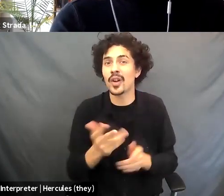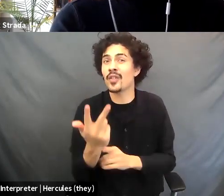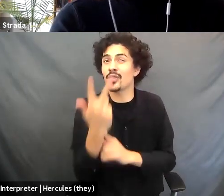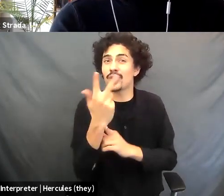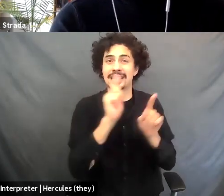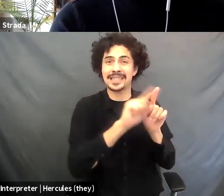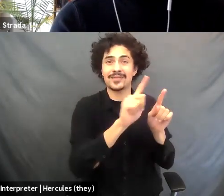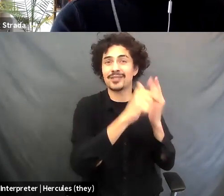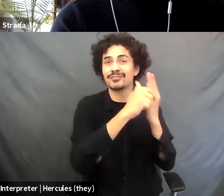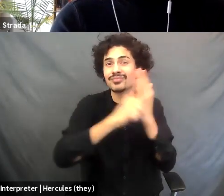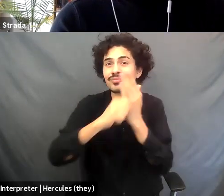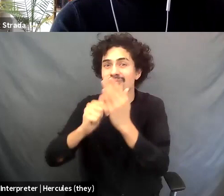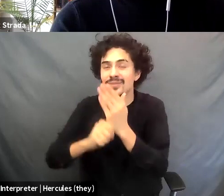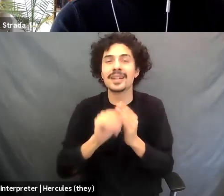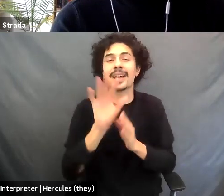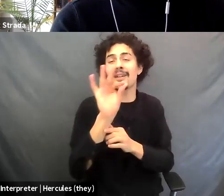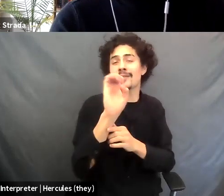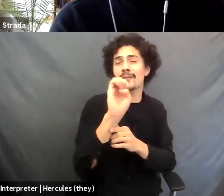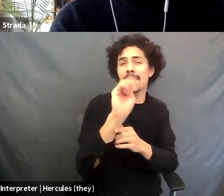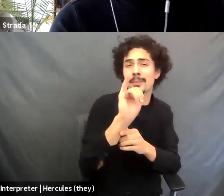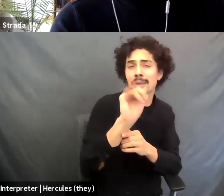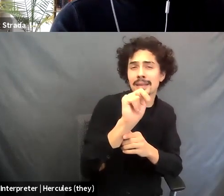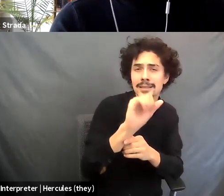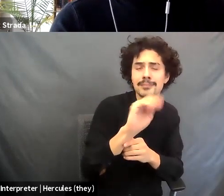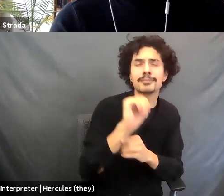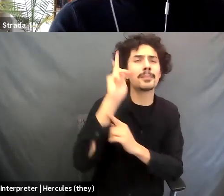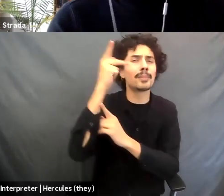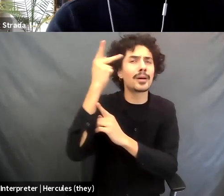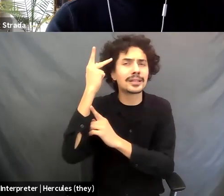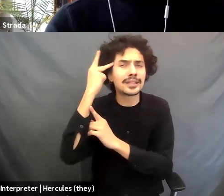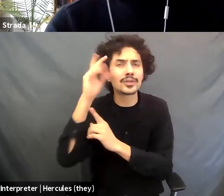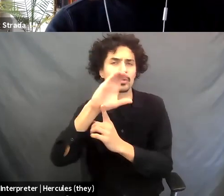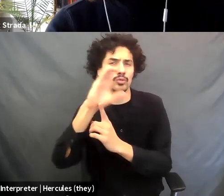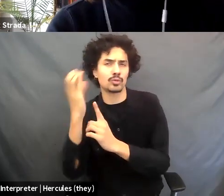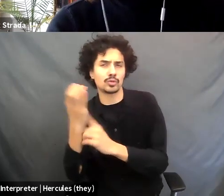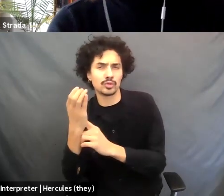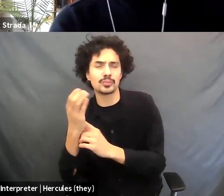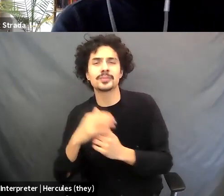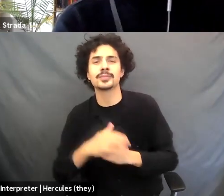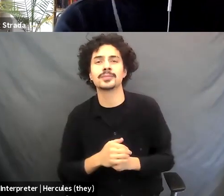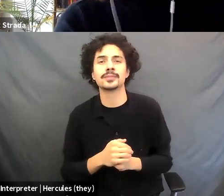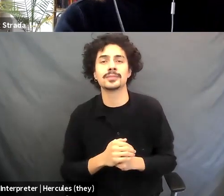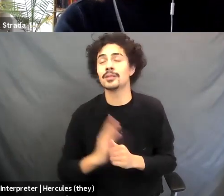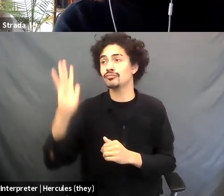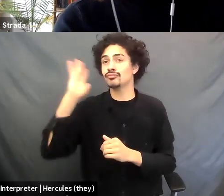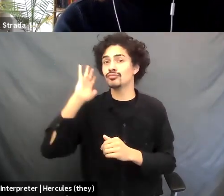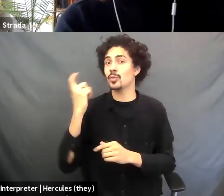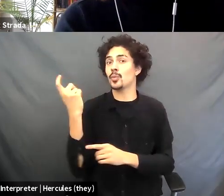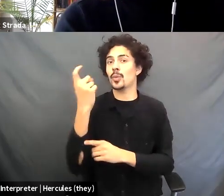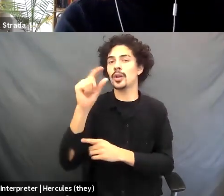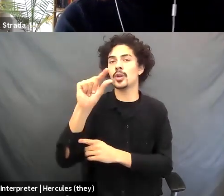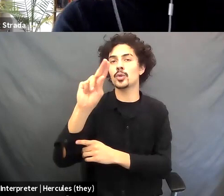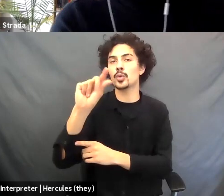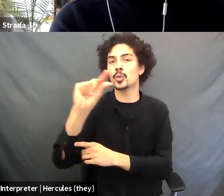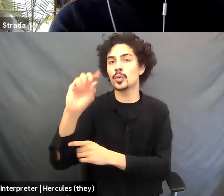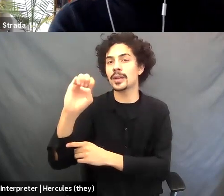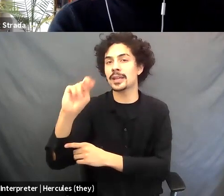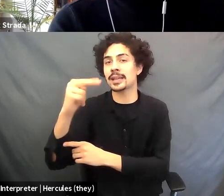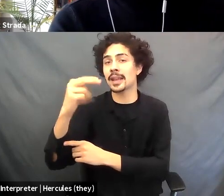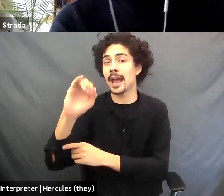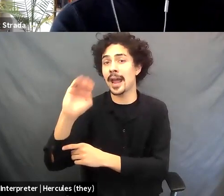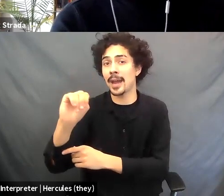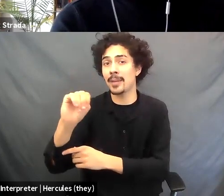and Feminism, Politics, Activism, and Culture. She won a Guggenheim Memorial Fellowship to complete her current book